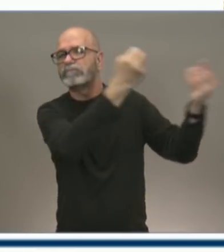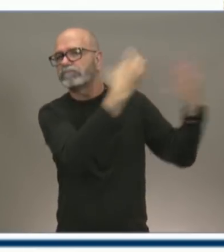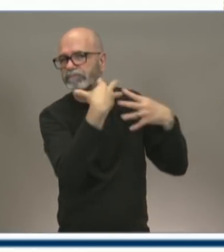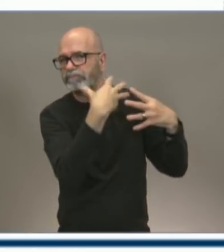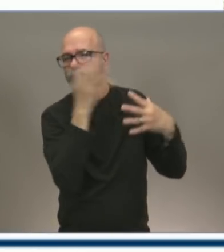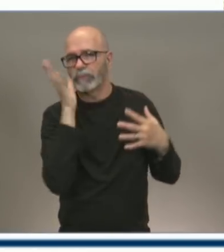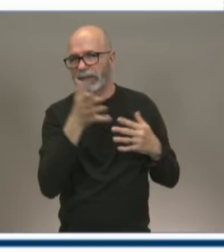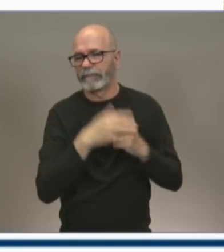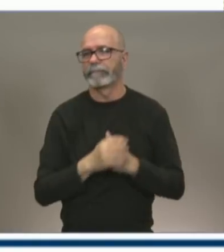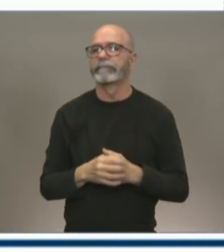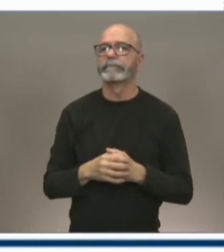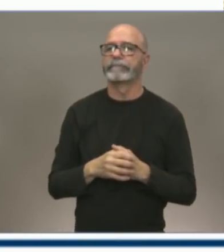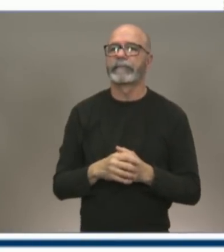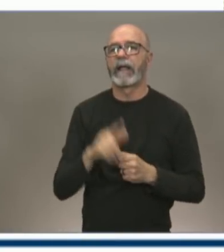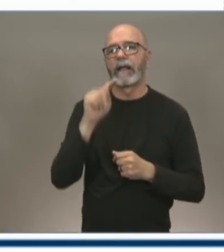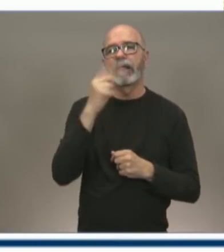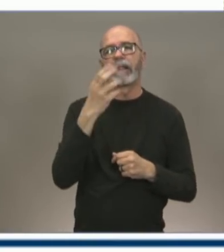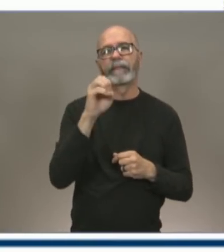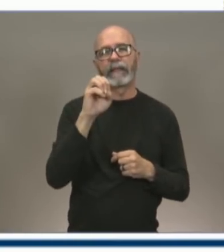Victoria Walton.